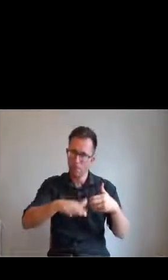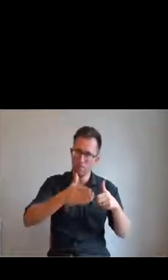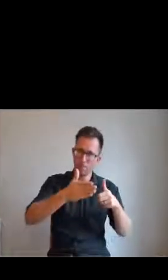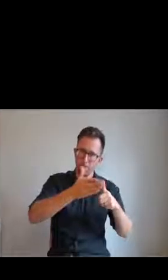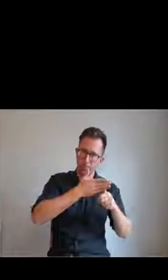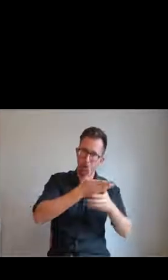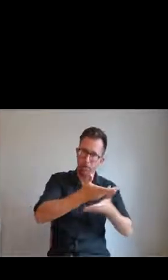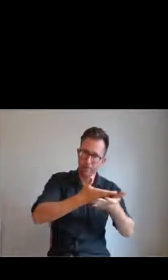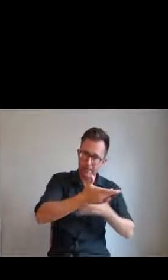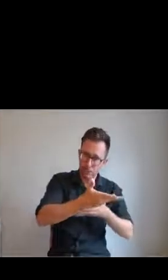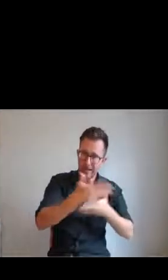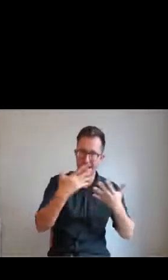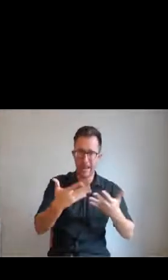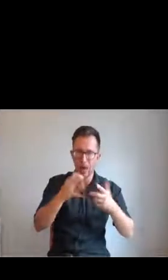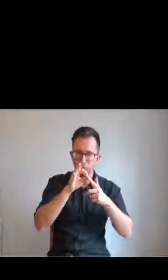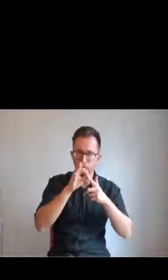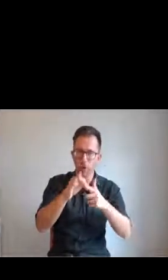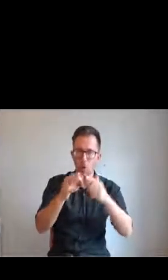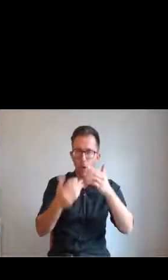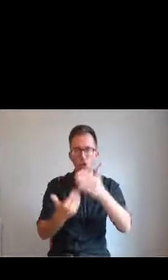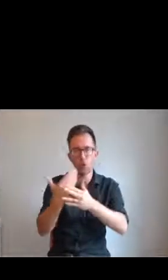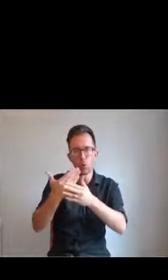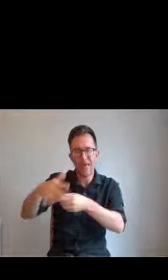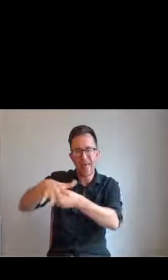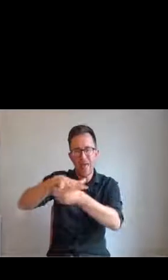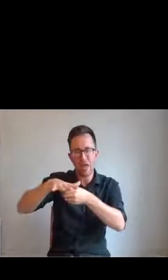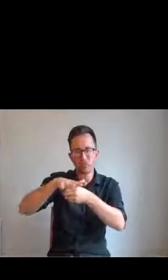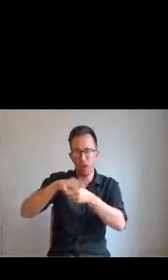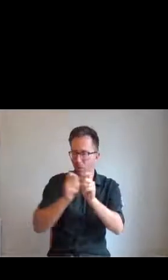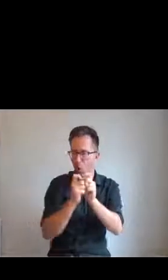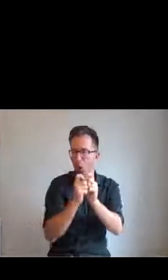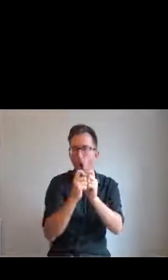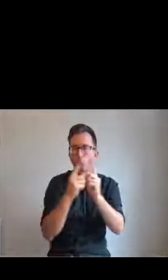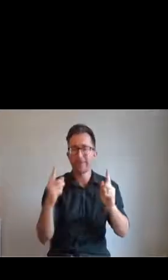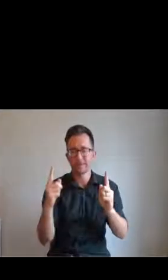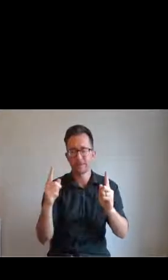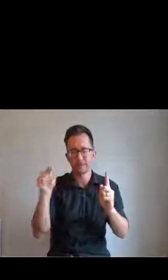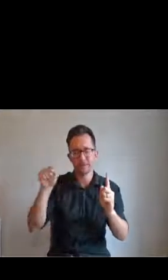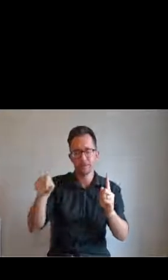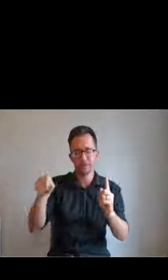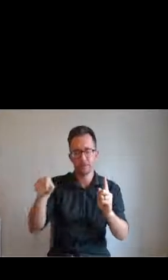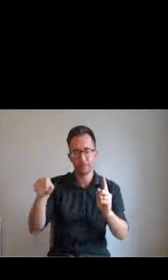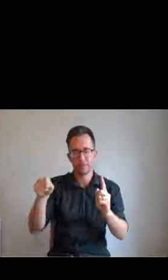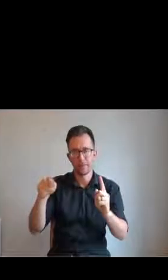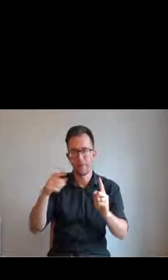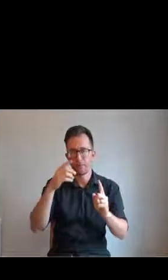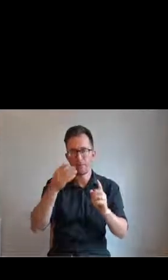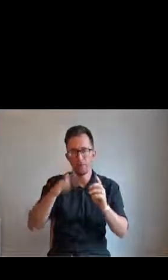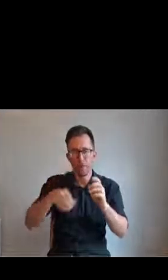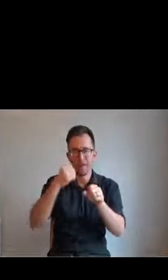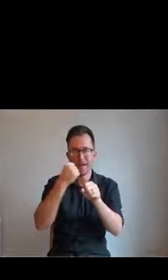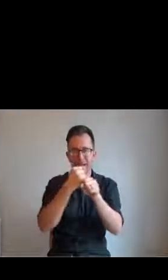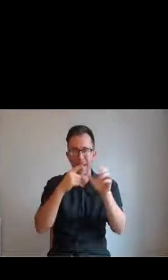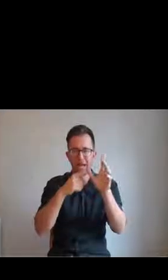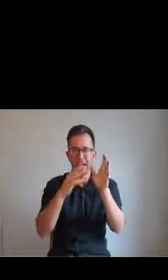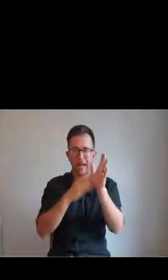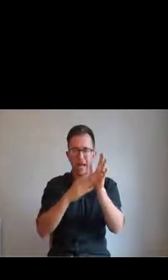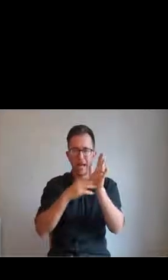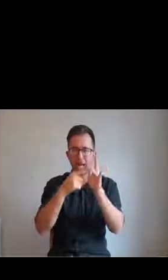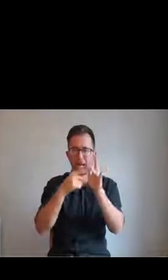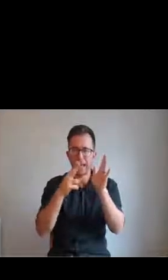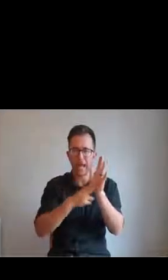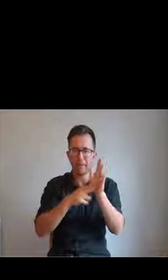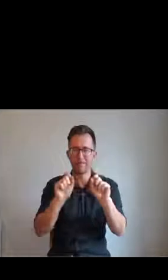now proposing a new site adjacent to its current location with access off Gammon Fields Way. The traveller's site would